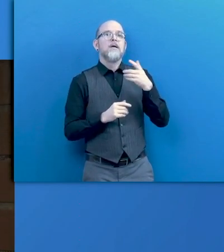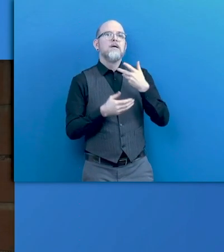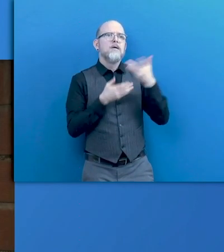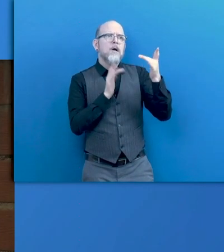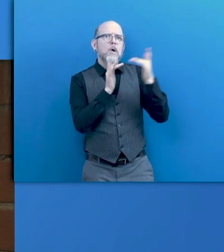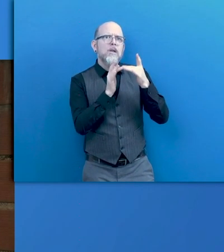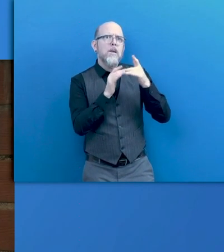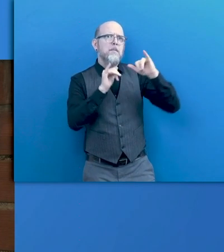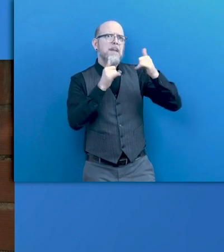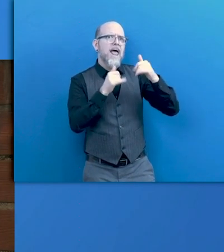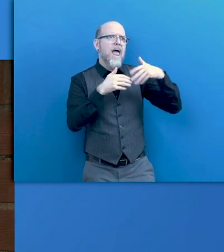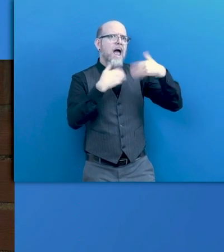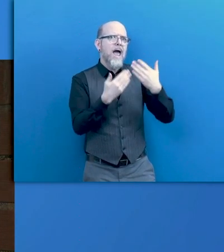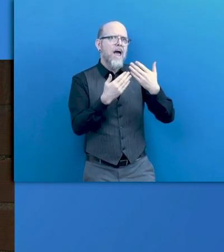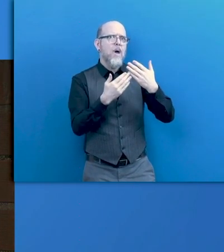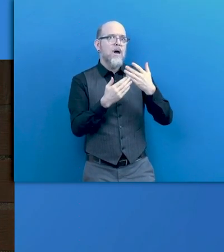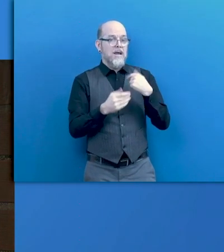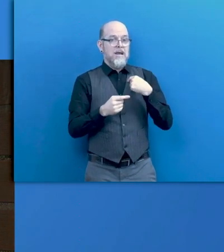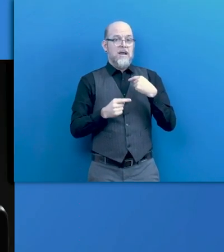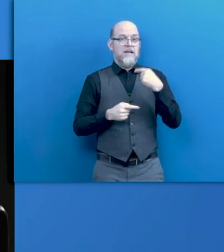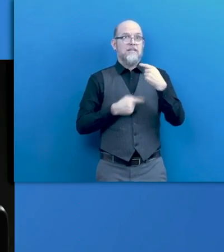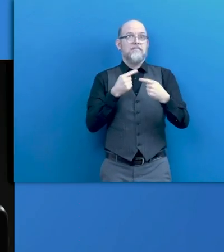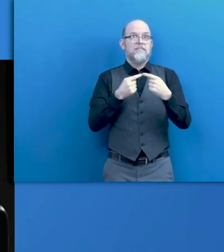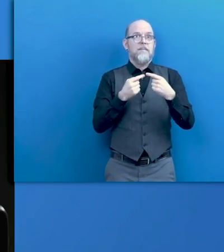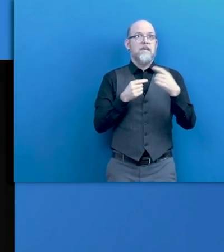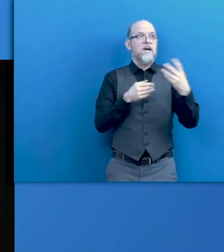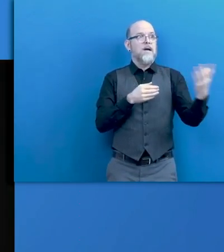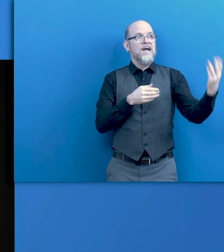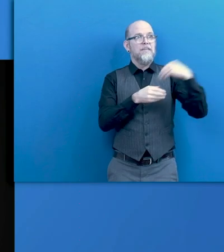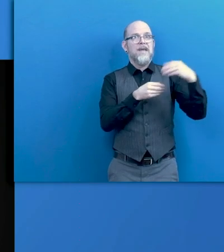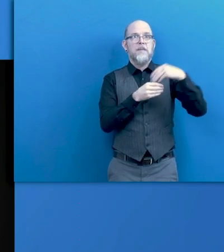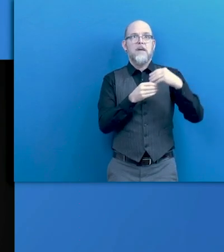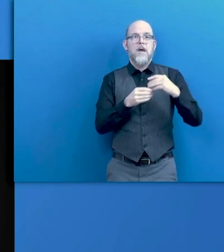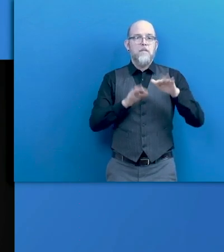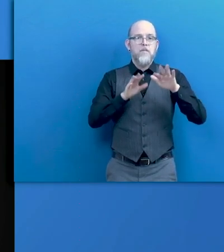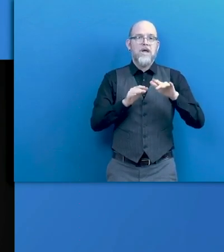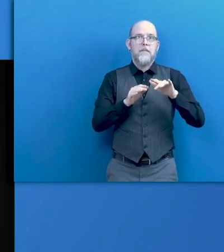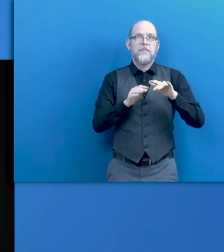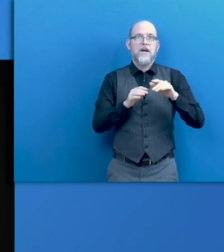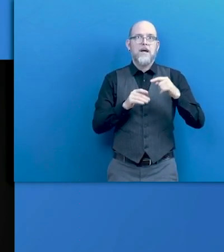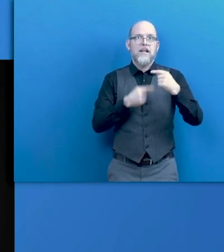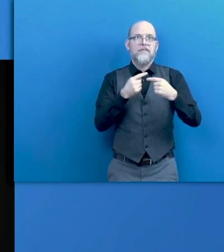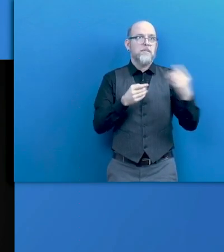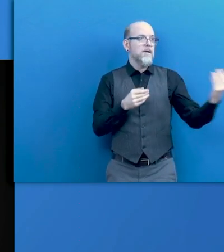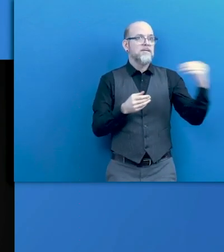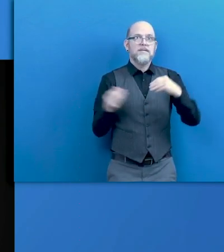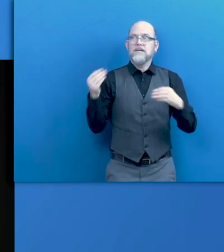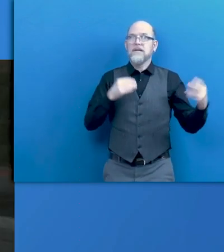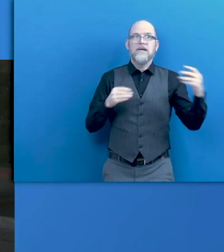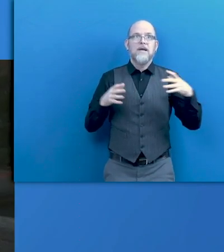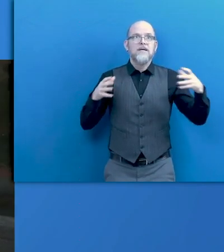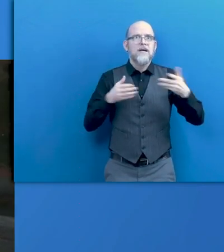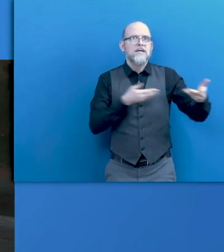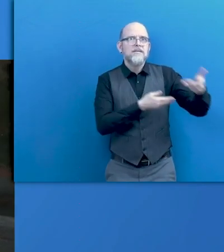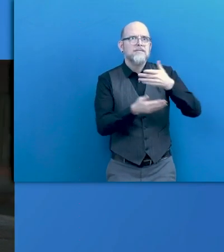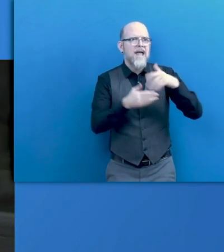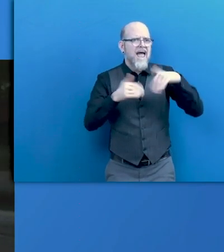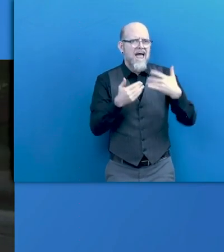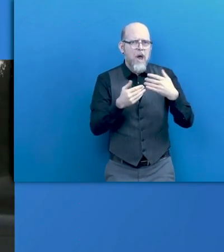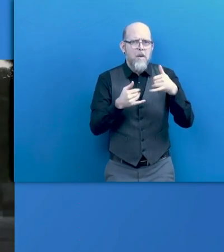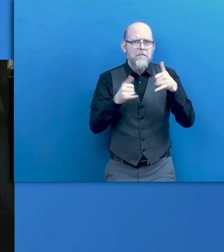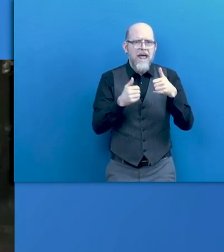game developers, and they incorporate it more and use it really well. So I said to him, well, you have to look at their point of view.